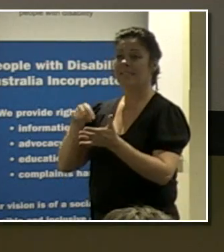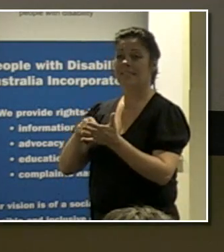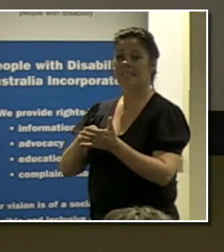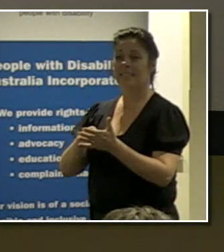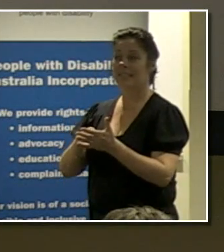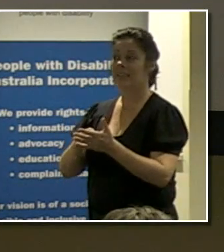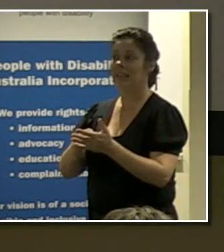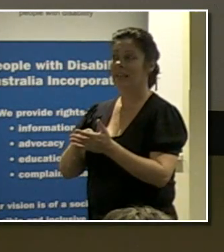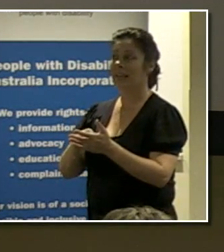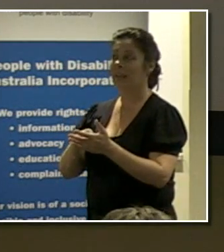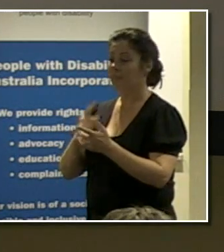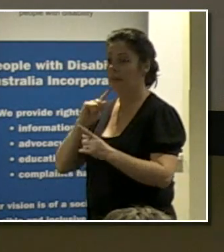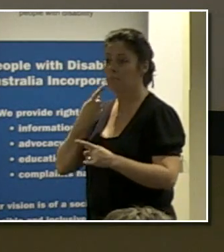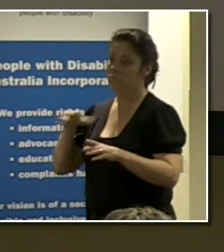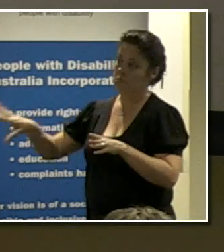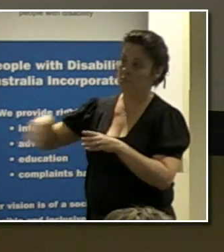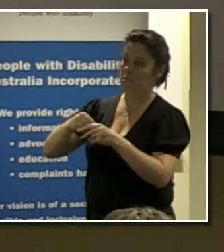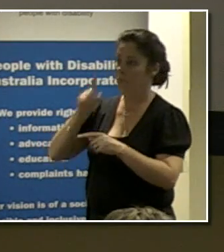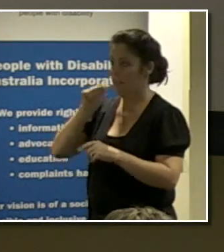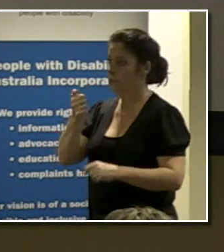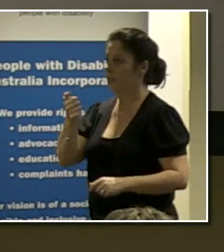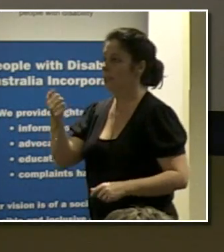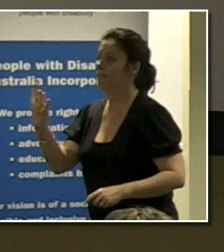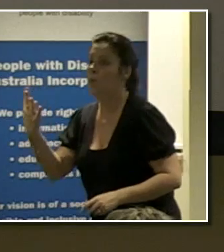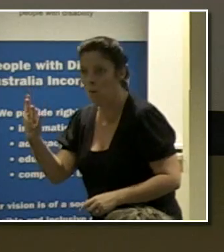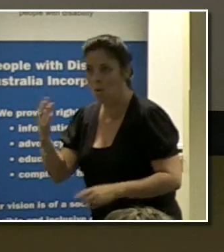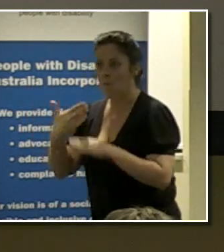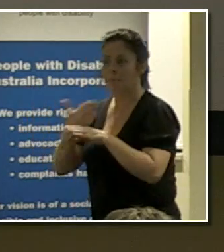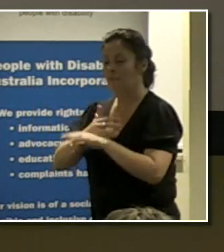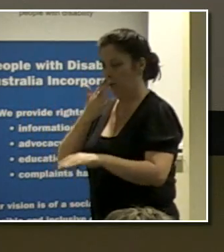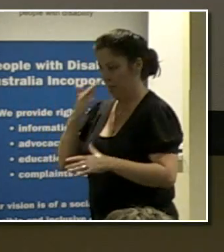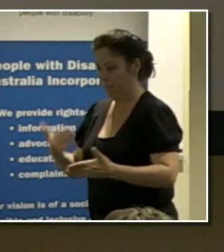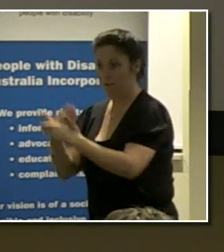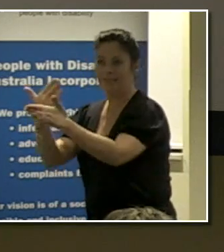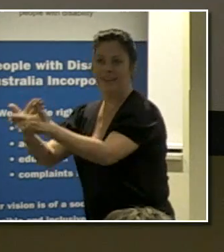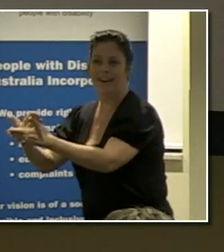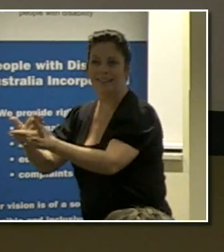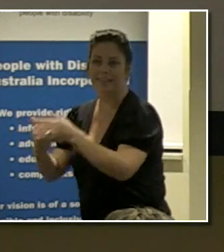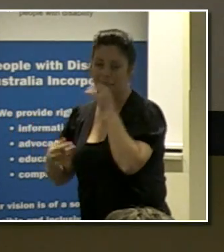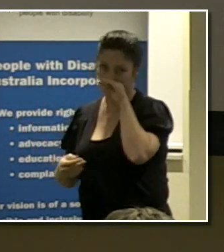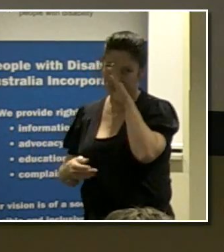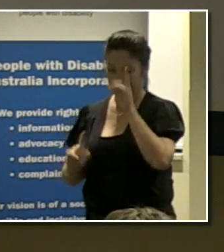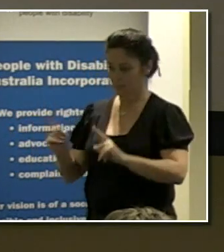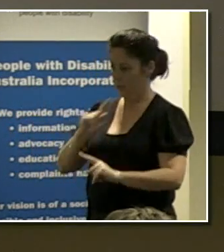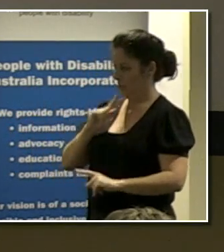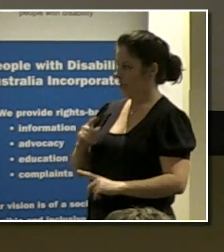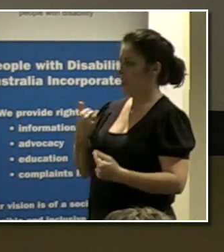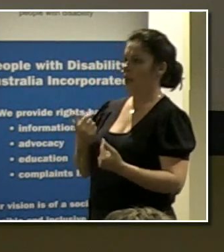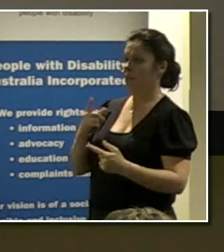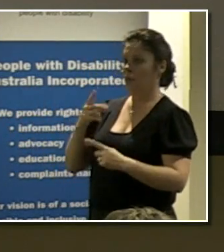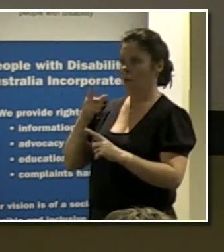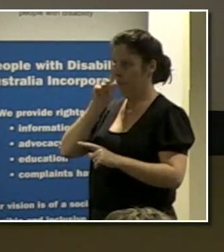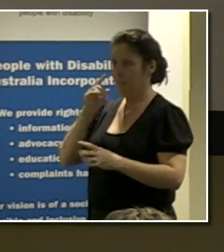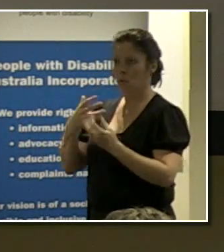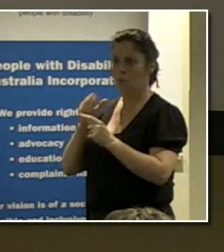that were 64 so that they could get into the scheme before the age cutoff happened. I mean, what do we say to people who've been fighting all their lives